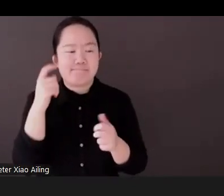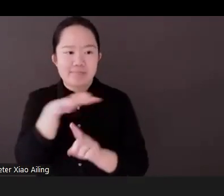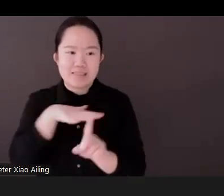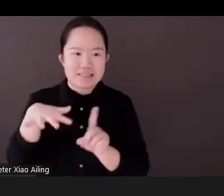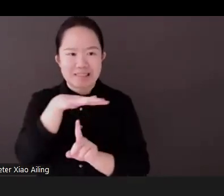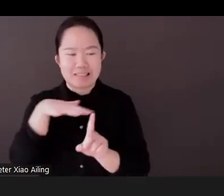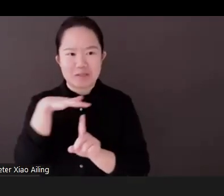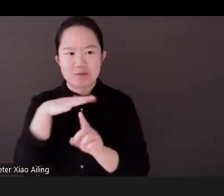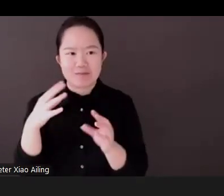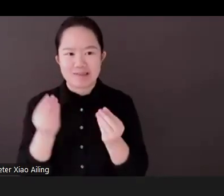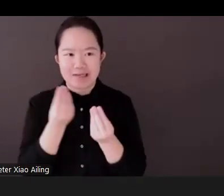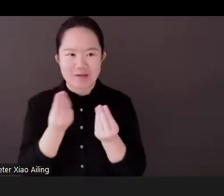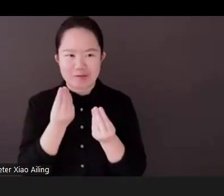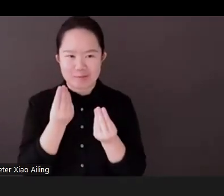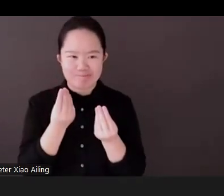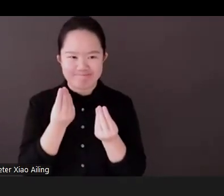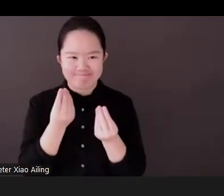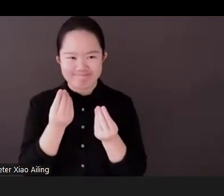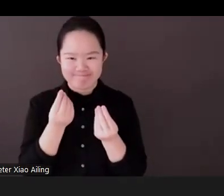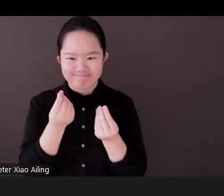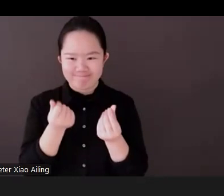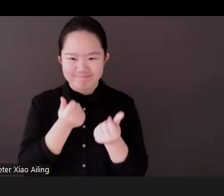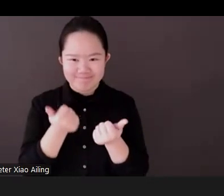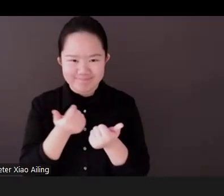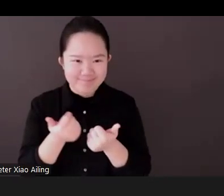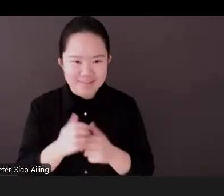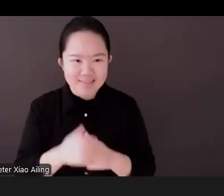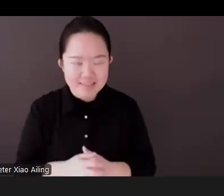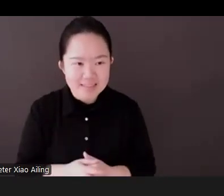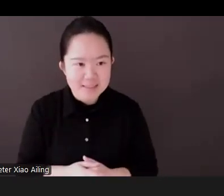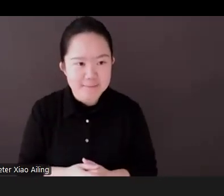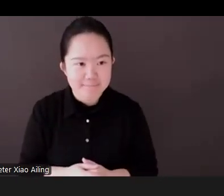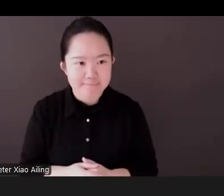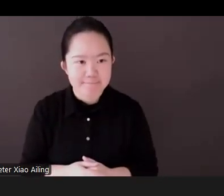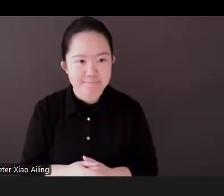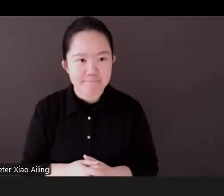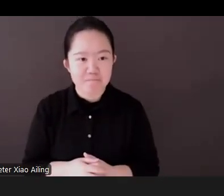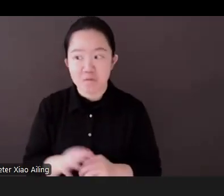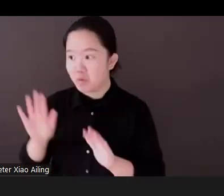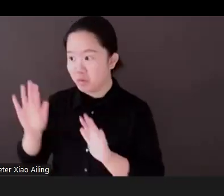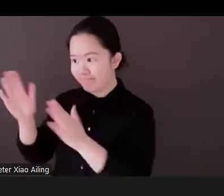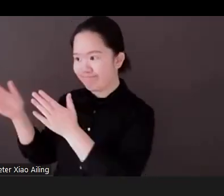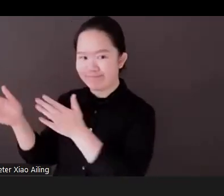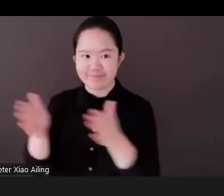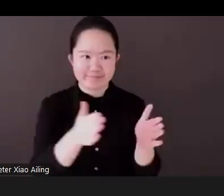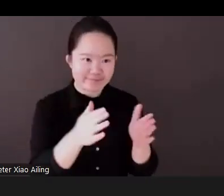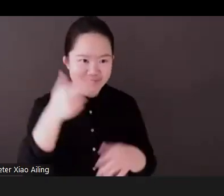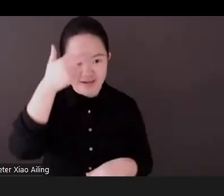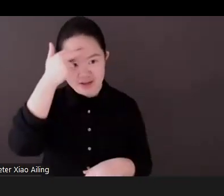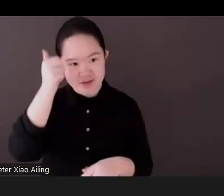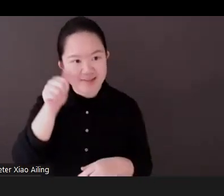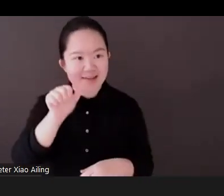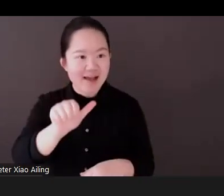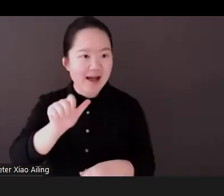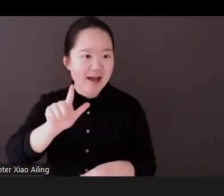Okay, we have a question to please, Aleksas. For the fines, I want